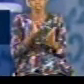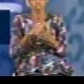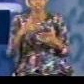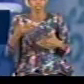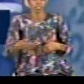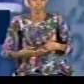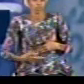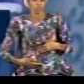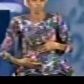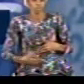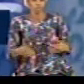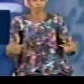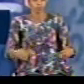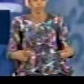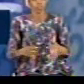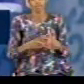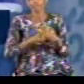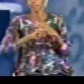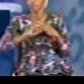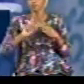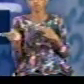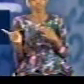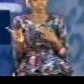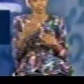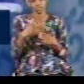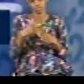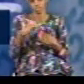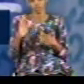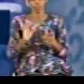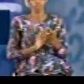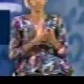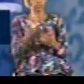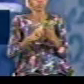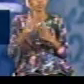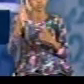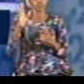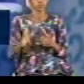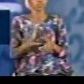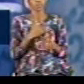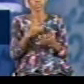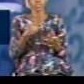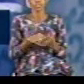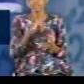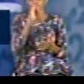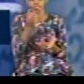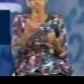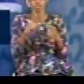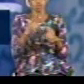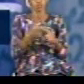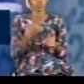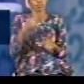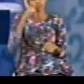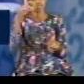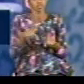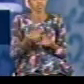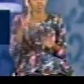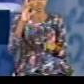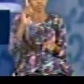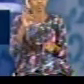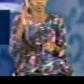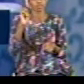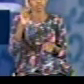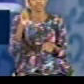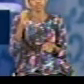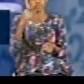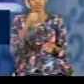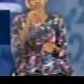pain completely vanished away. Glory to God. And then this is coming from Sister Lovett Okoli, who's